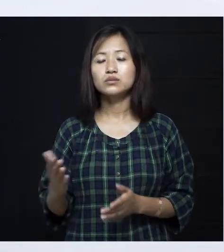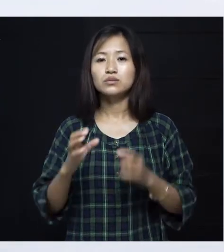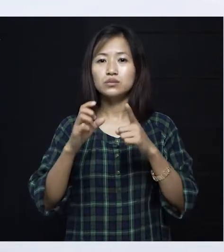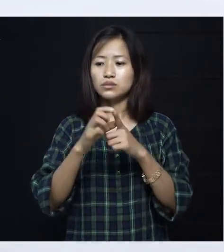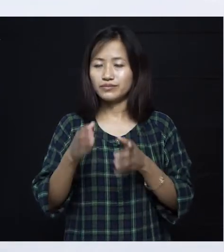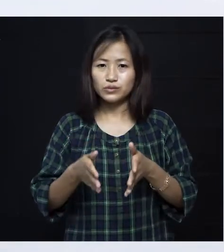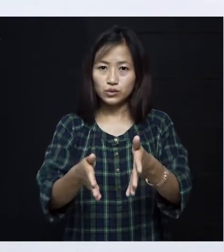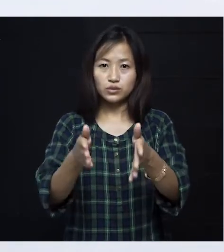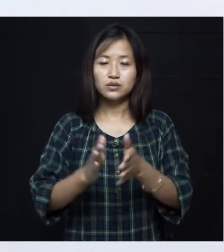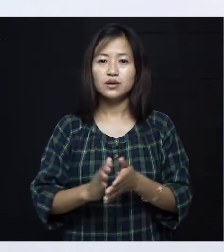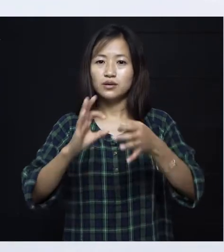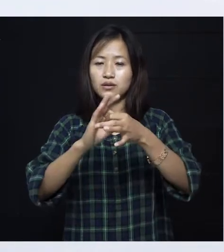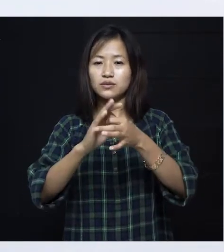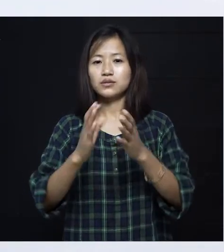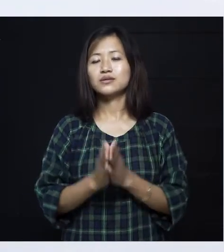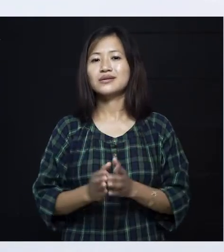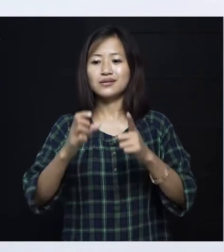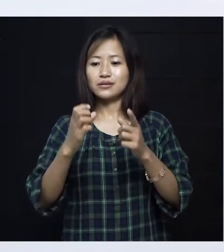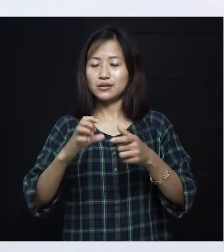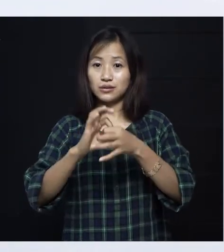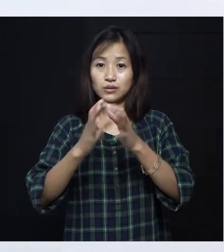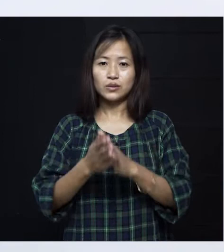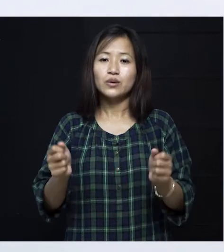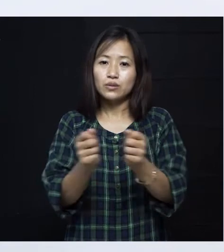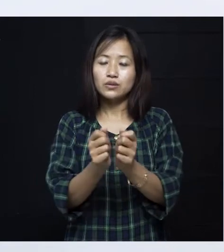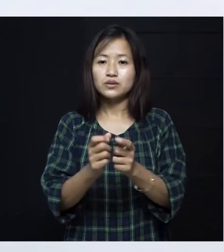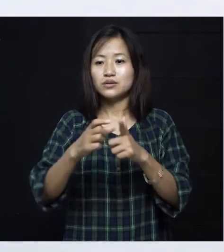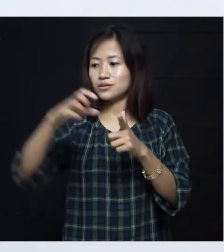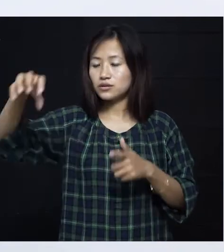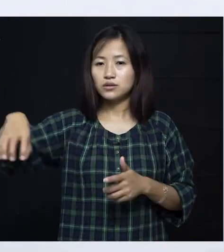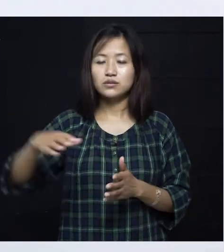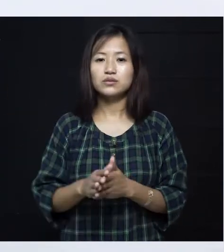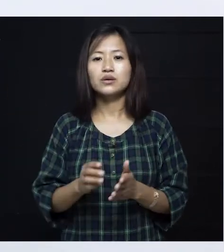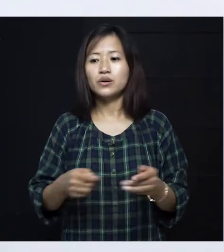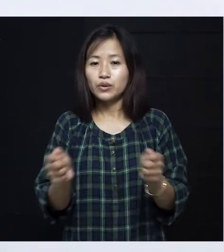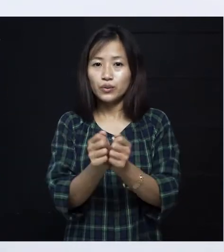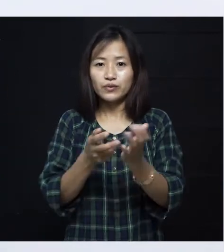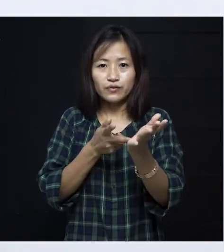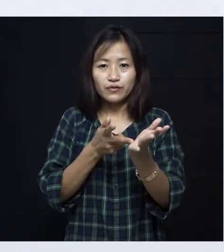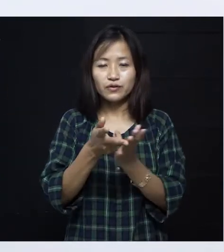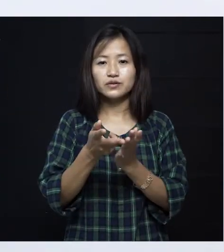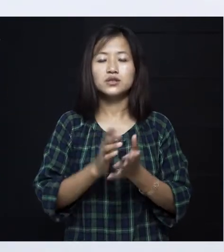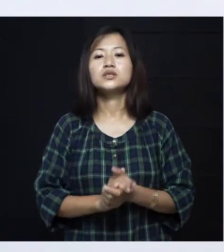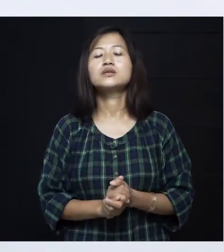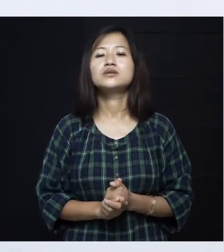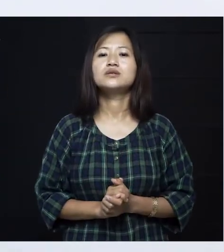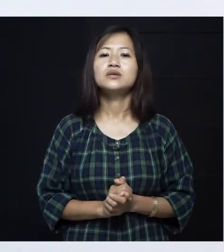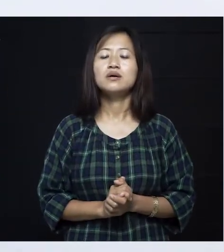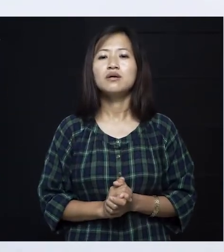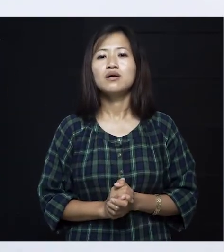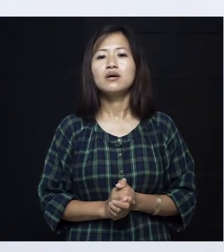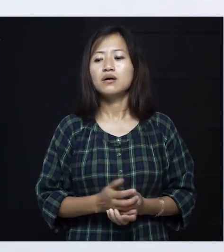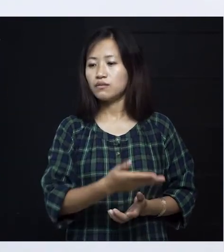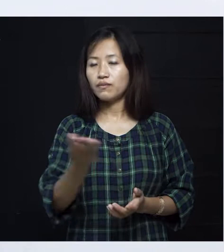roads which are connecting the district with the villages. Okay, those roads which are connecting the district with the